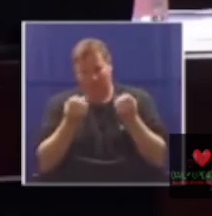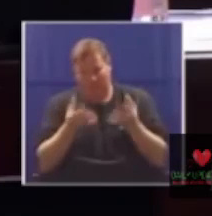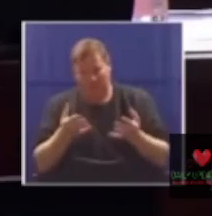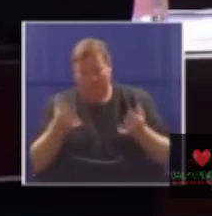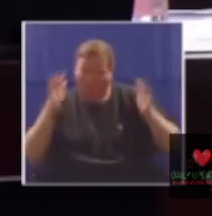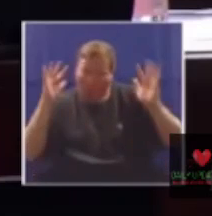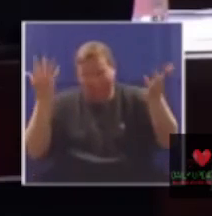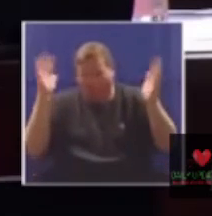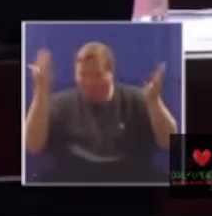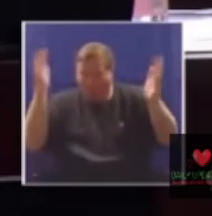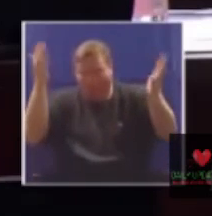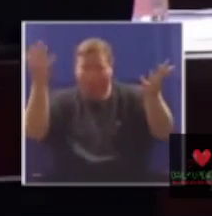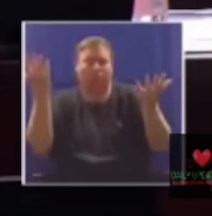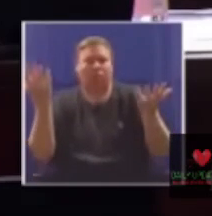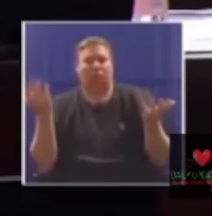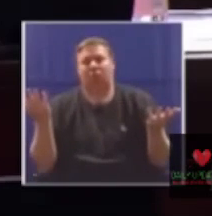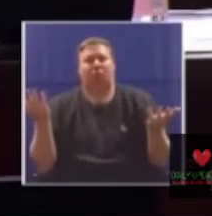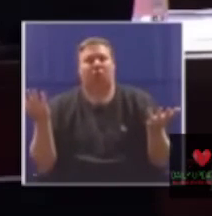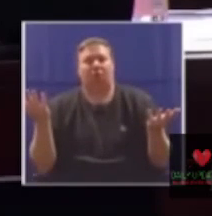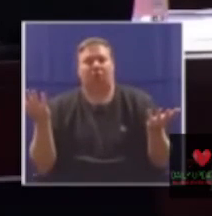highest applause